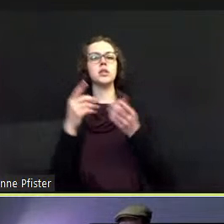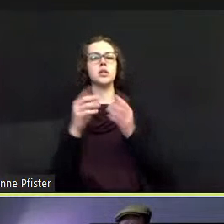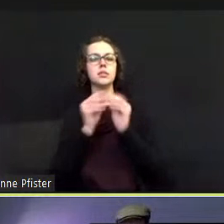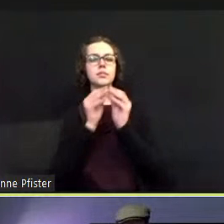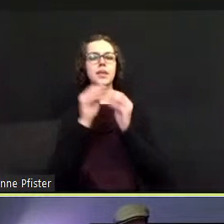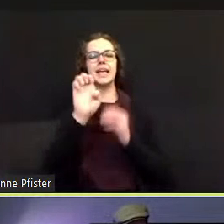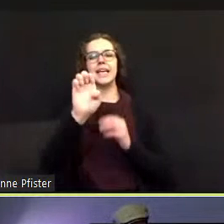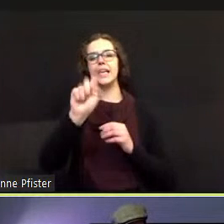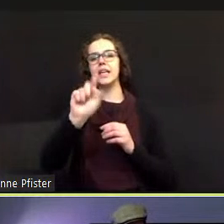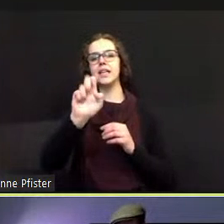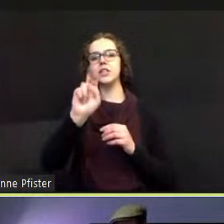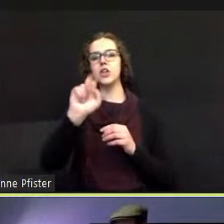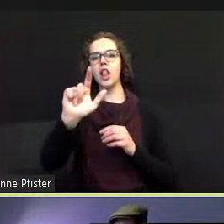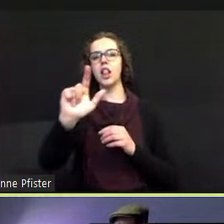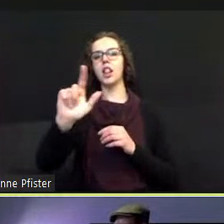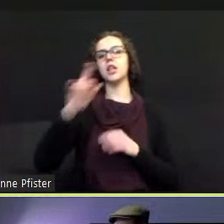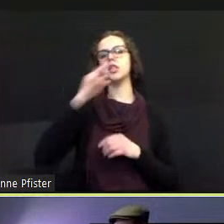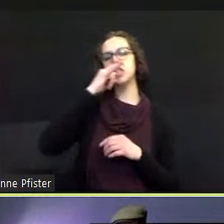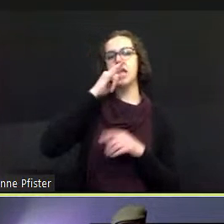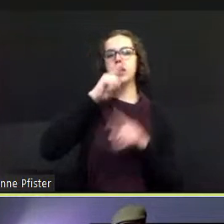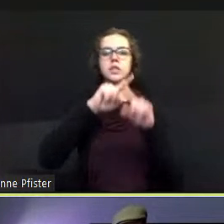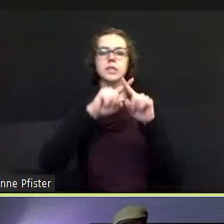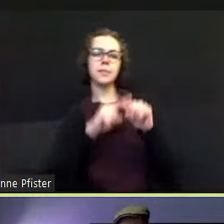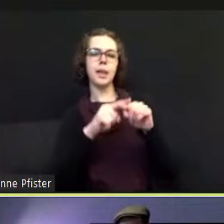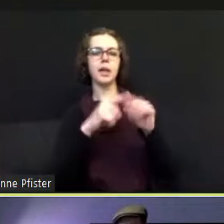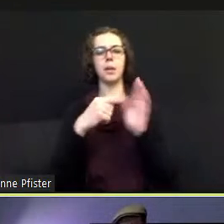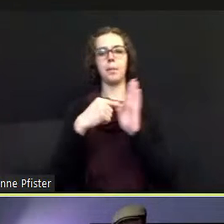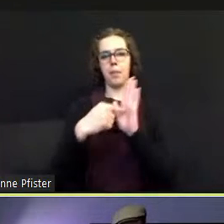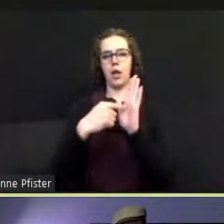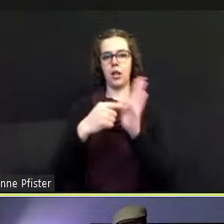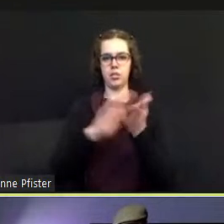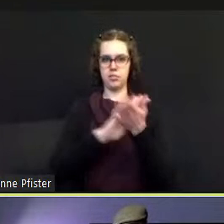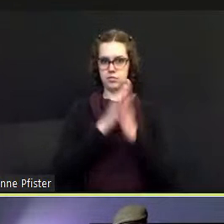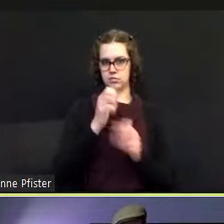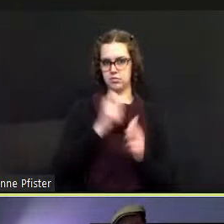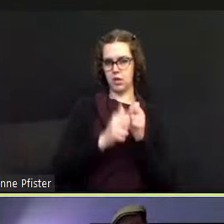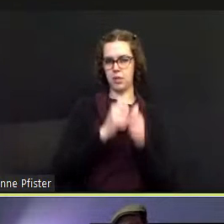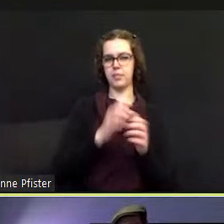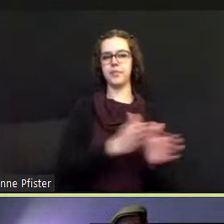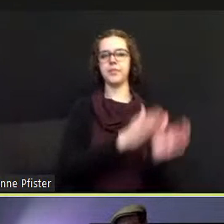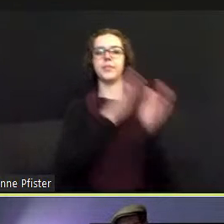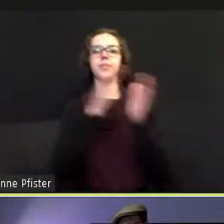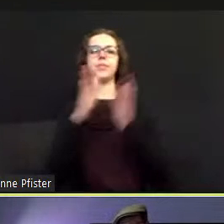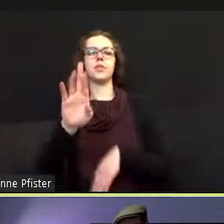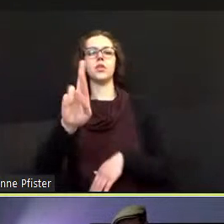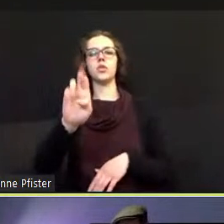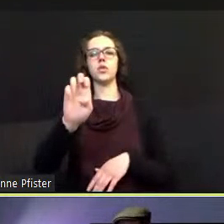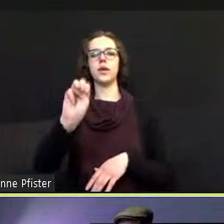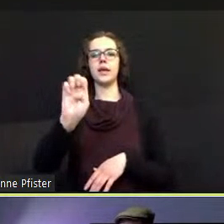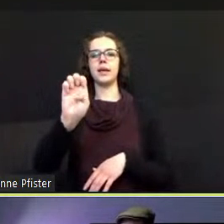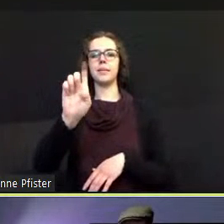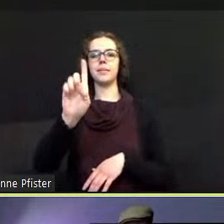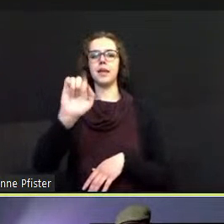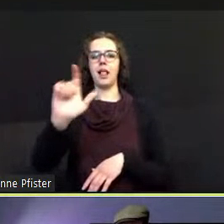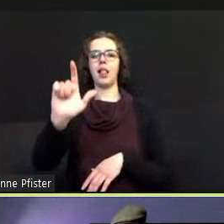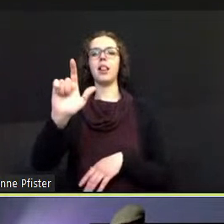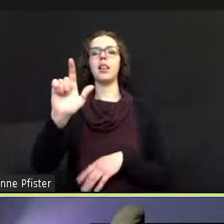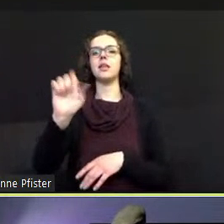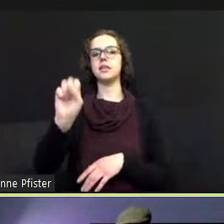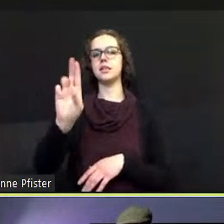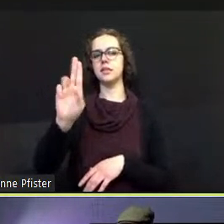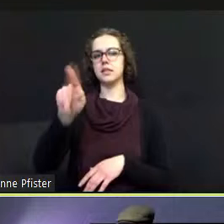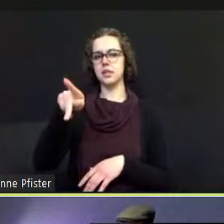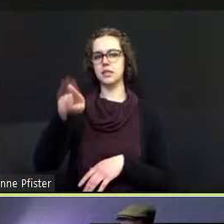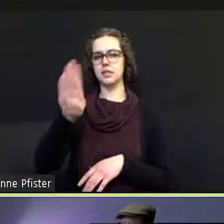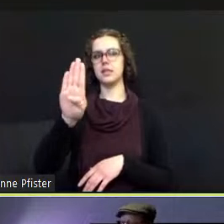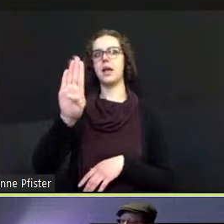model, which was the sort of problematic one, and then the potential remedial subject, or the remediatable subject,